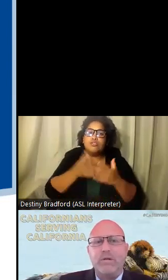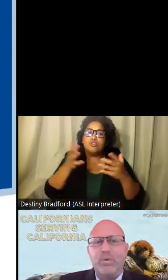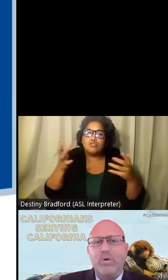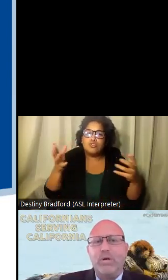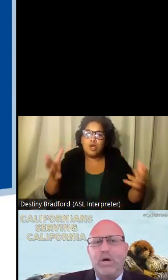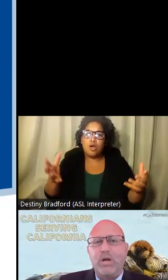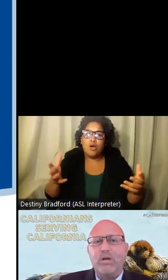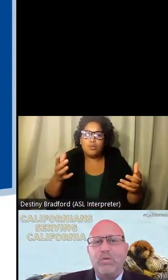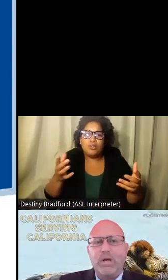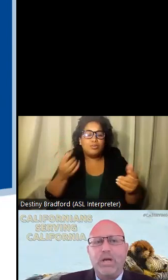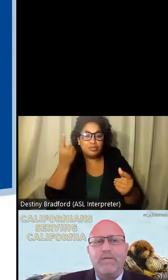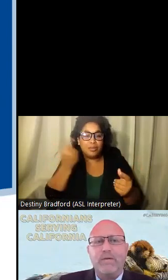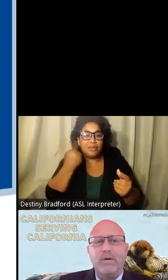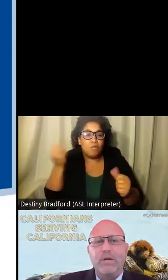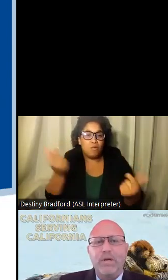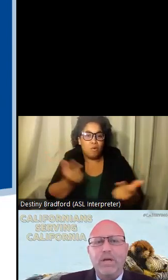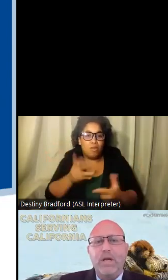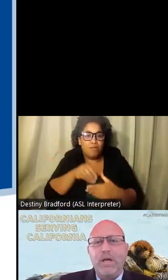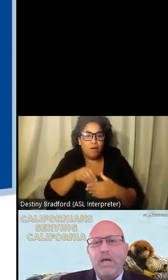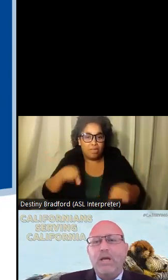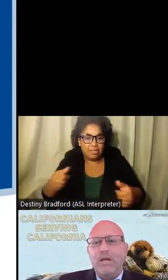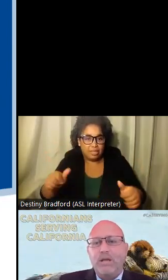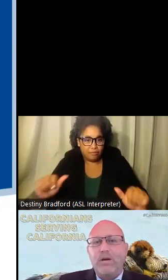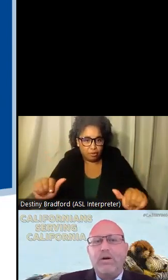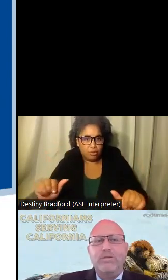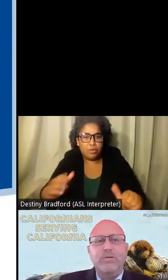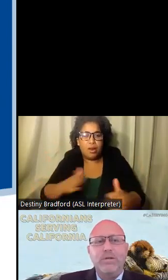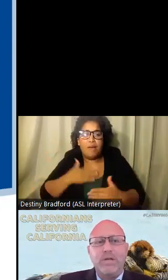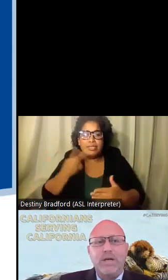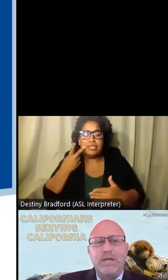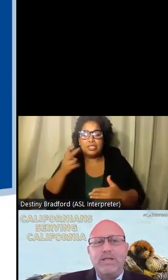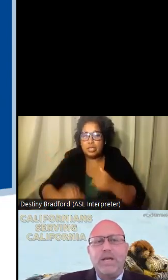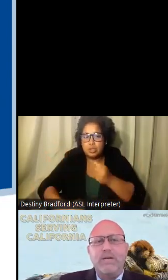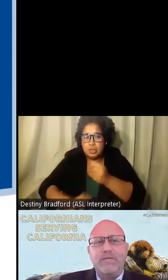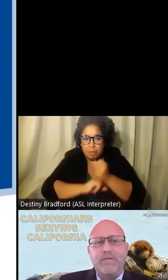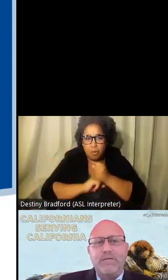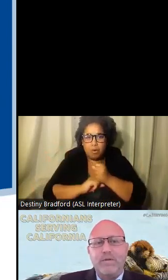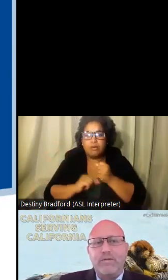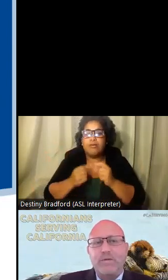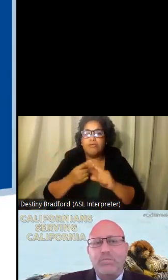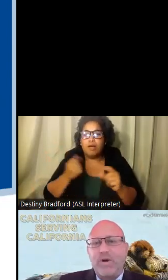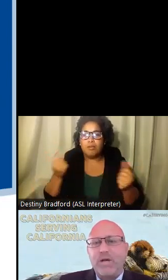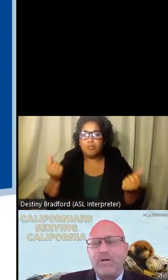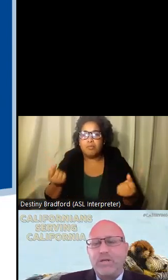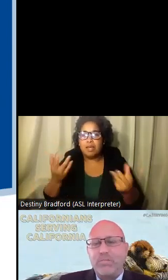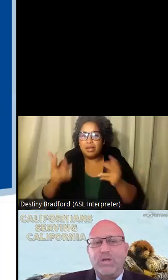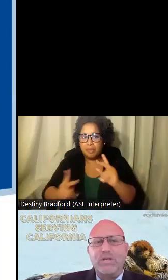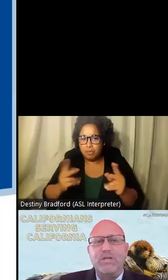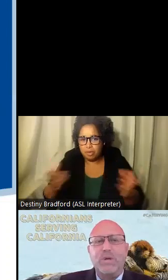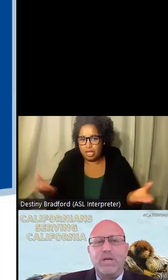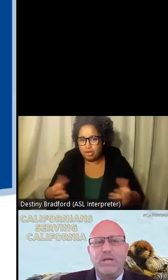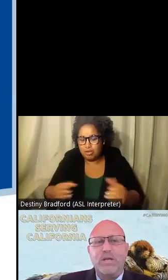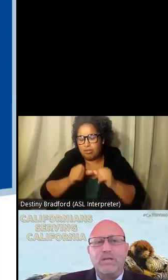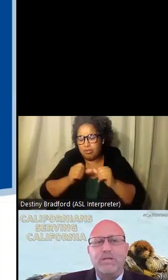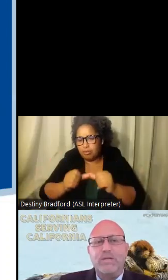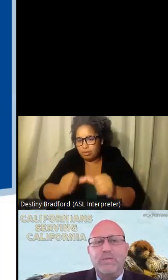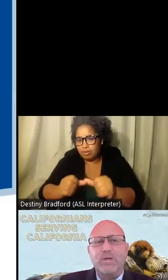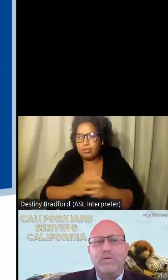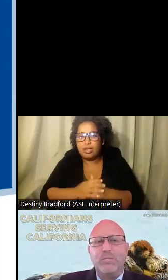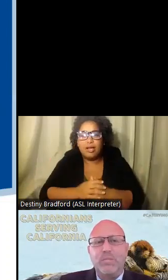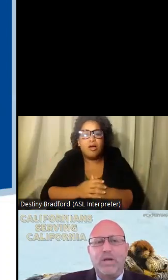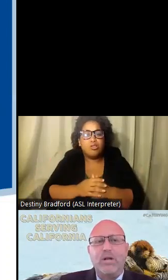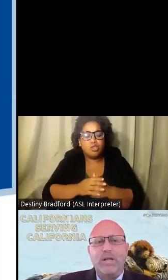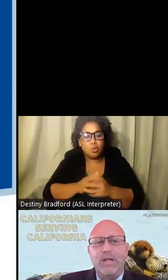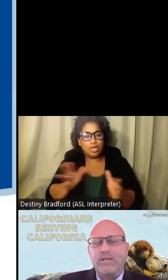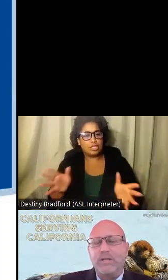this important ongoing effort. There also is an incentive for service providers to participate in this,